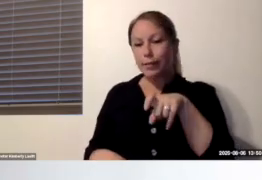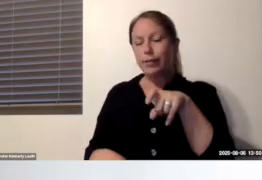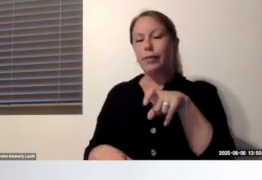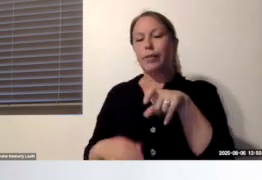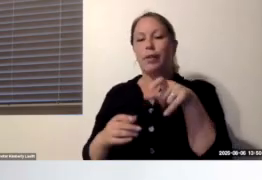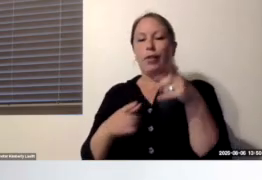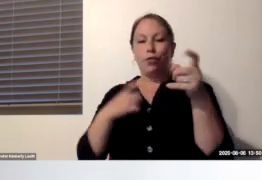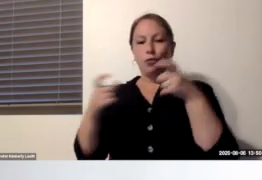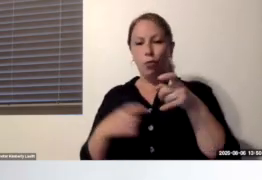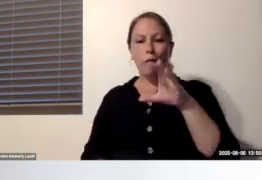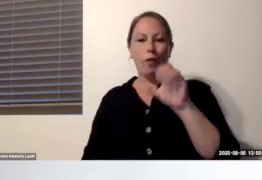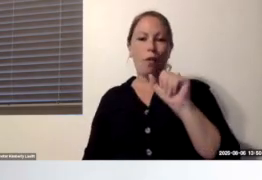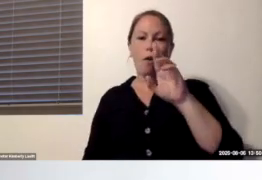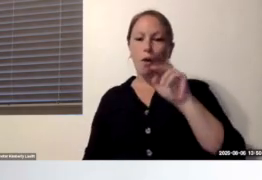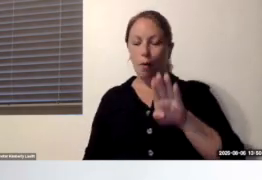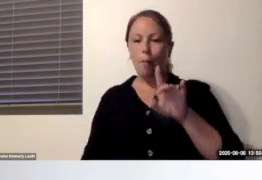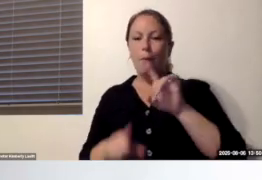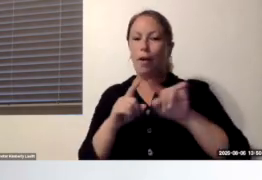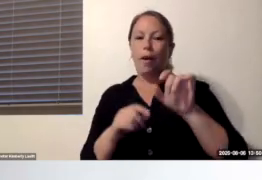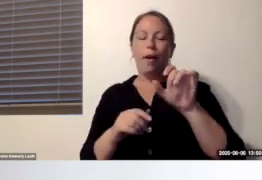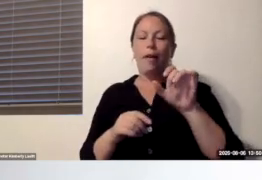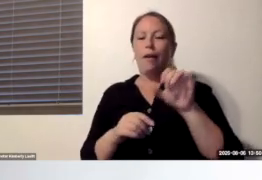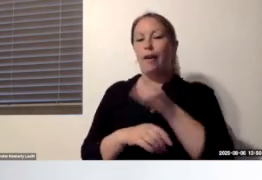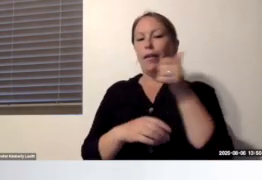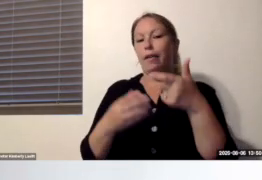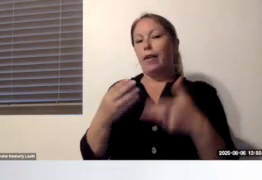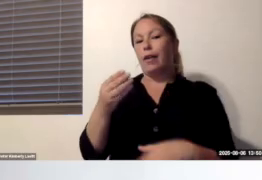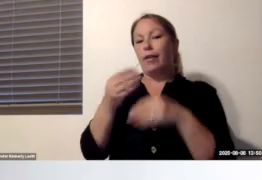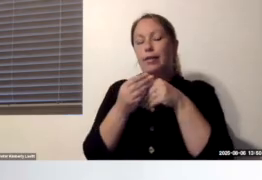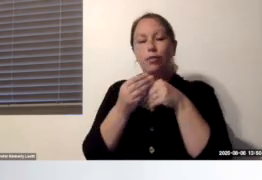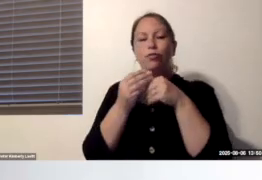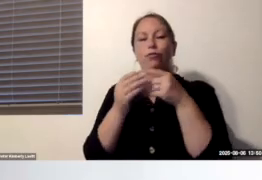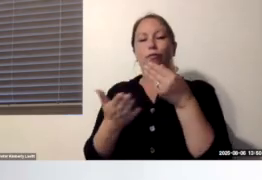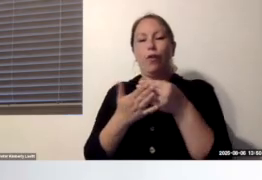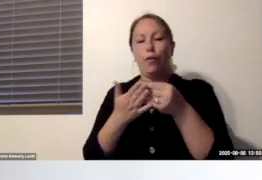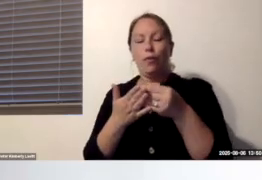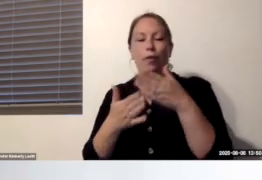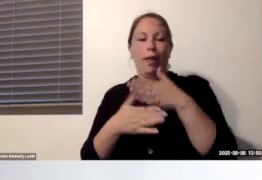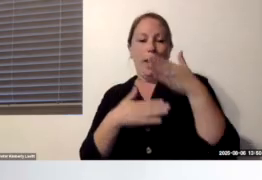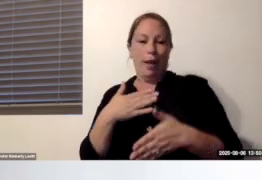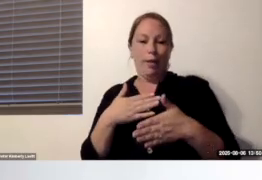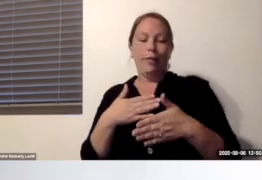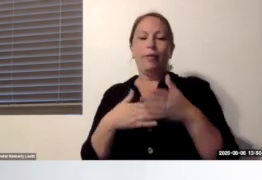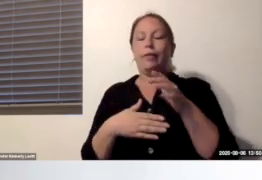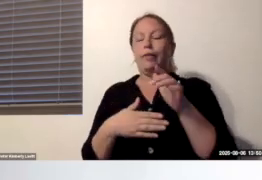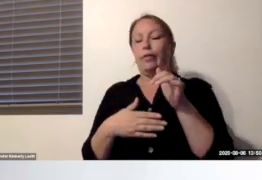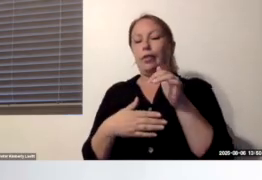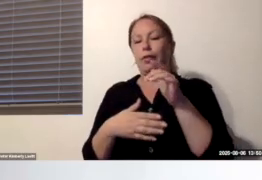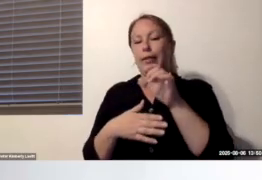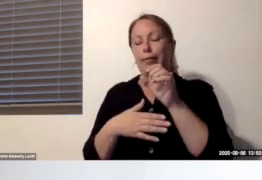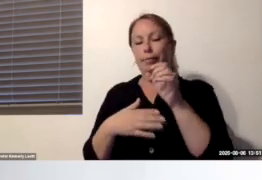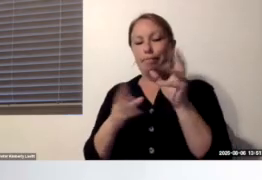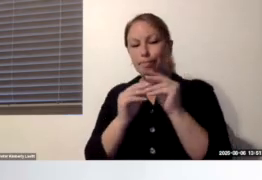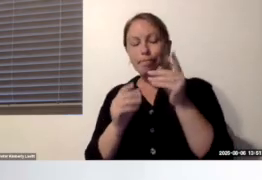CARB, but of course, if there's any additional funding that's provided by the legislature before the end of the legislative session, certainly